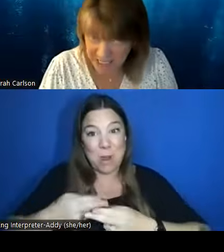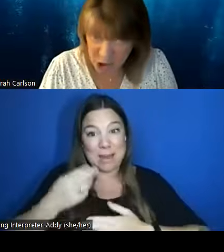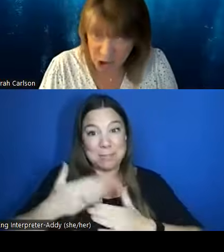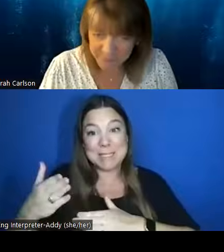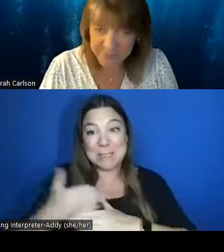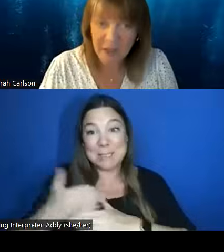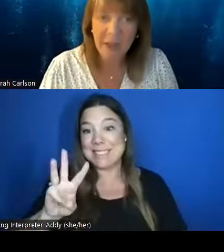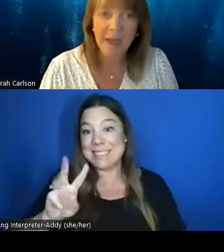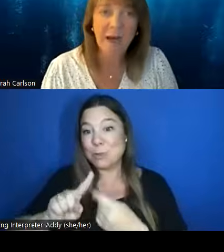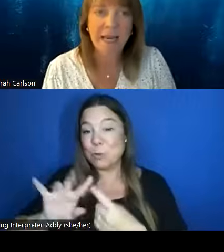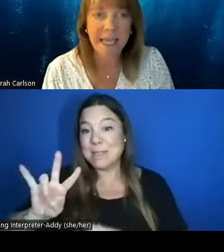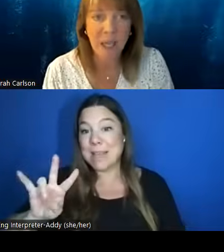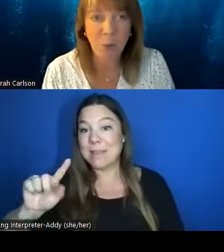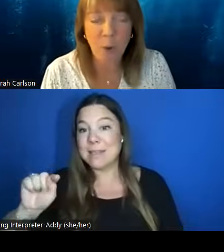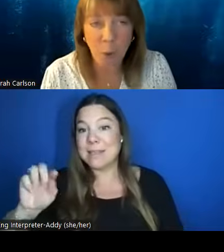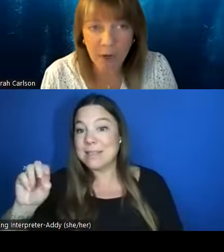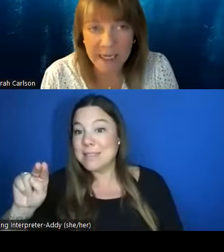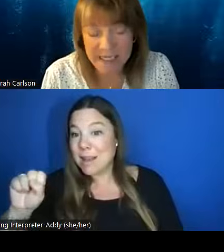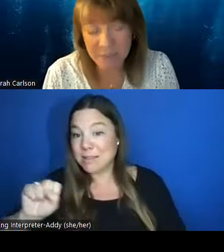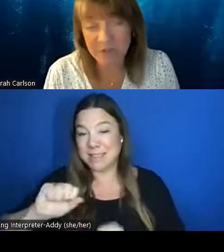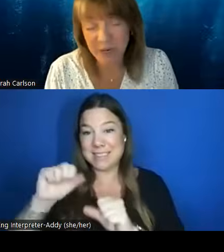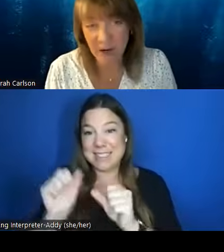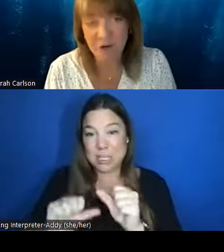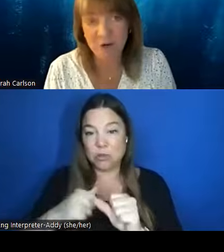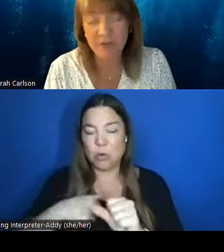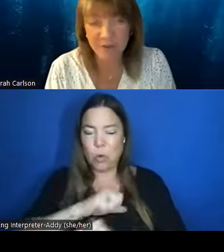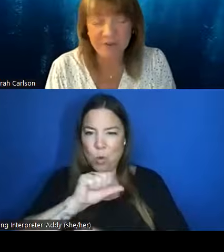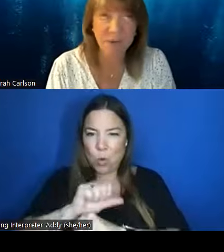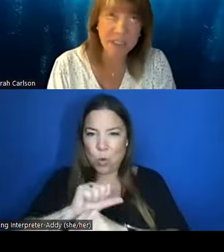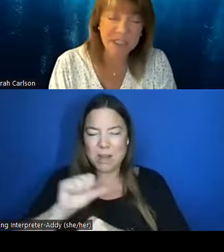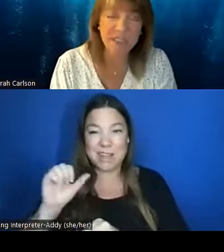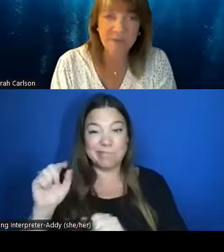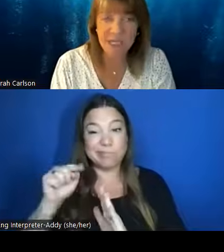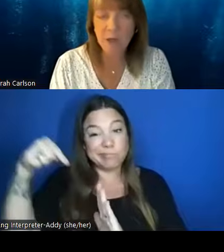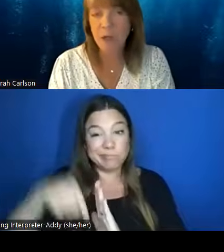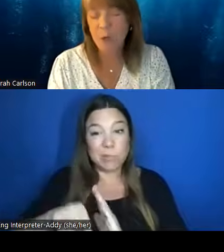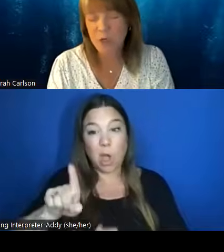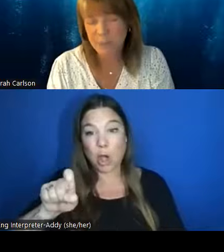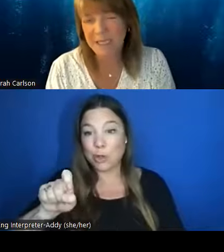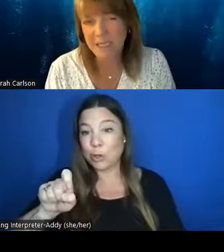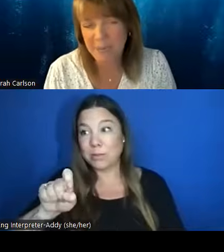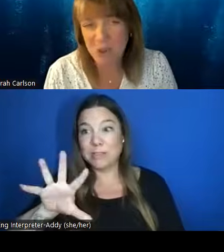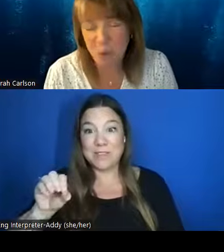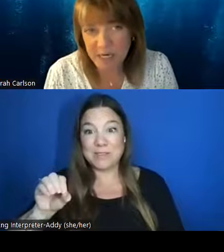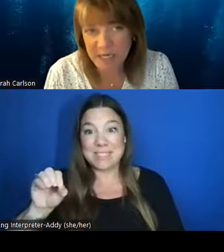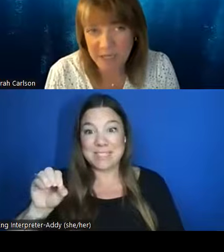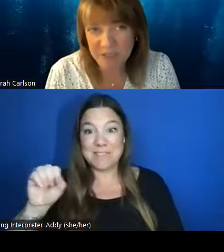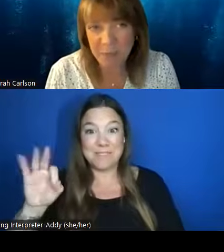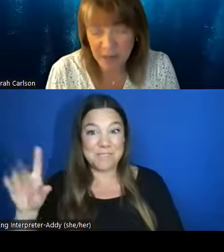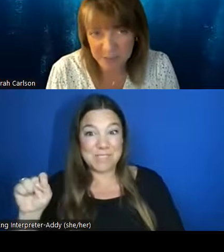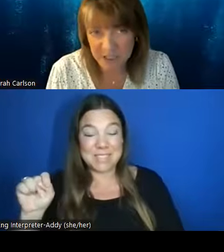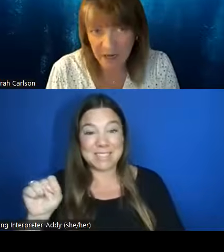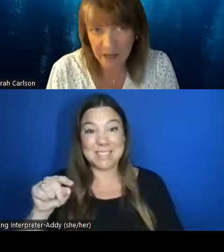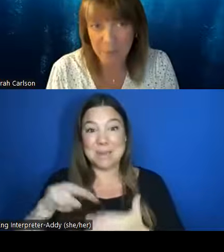tons each. And again, we were working at depths of about 150 or 60 feet, which basically meant 20 minutes